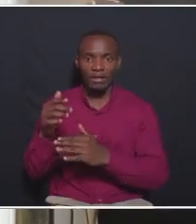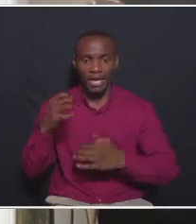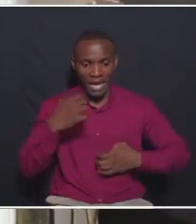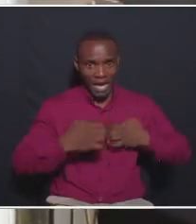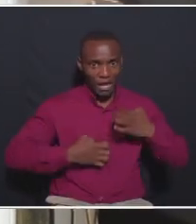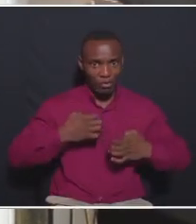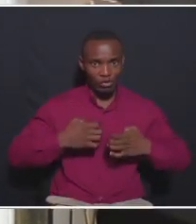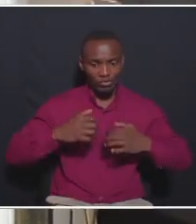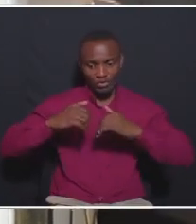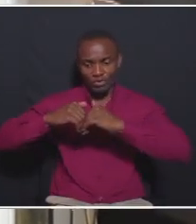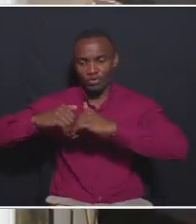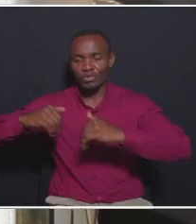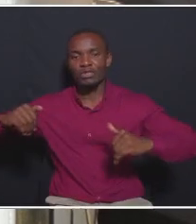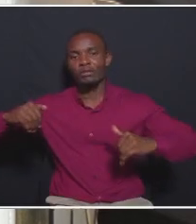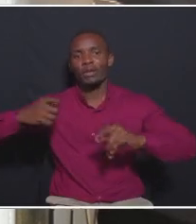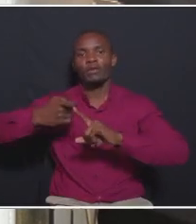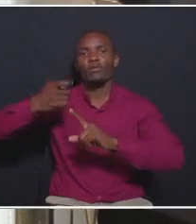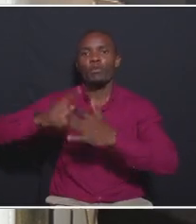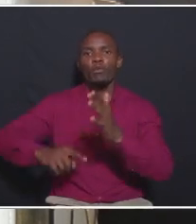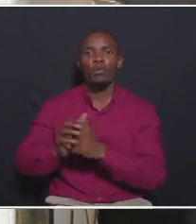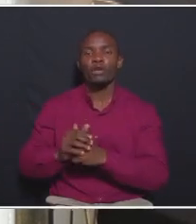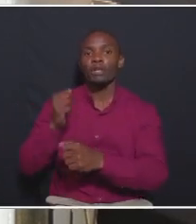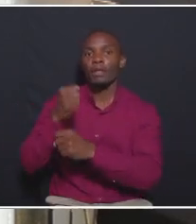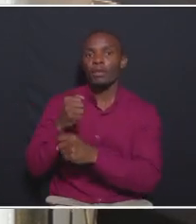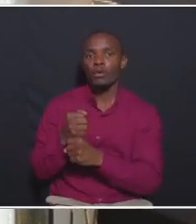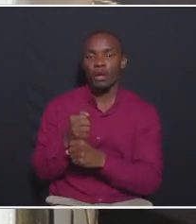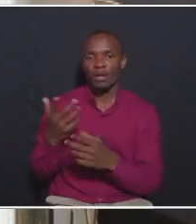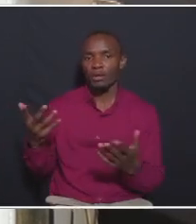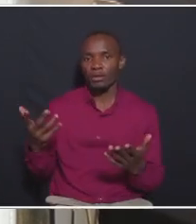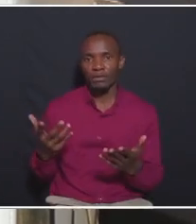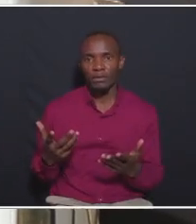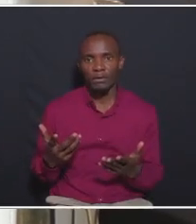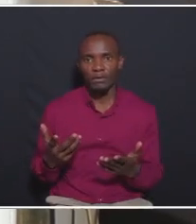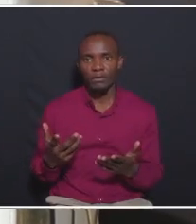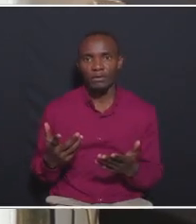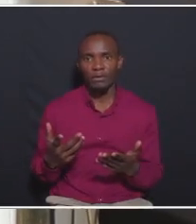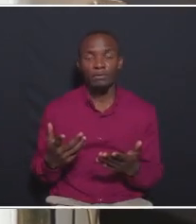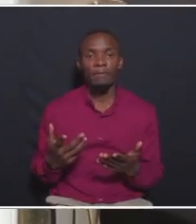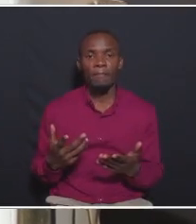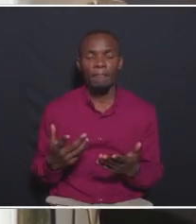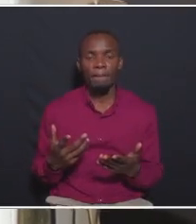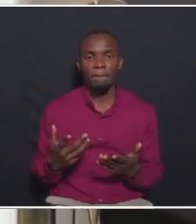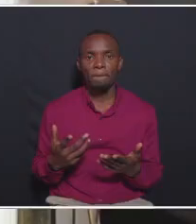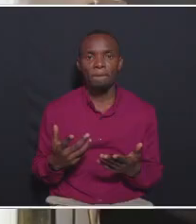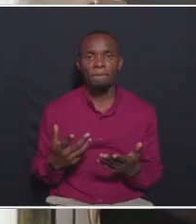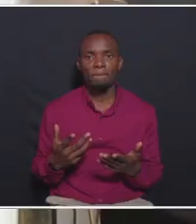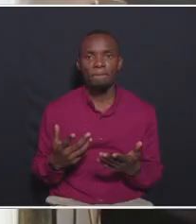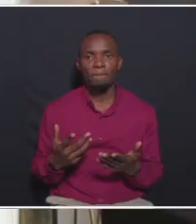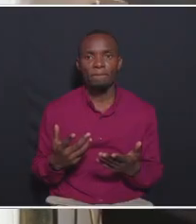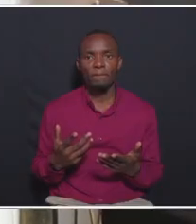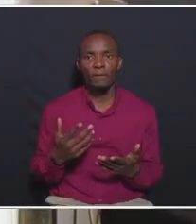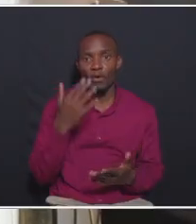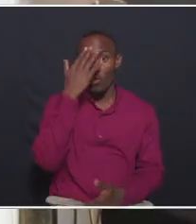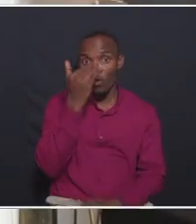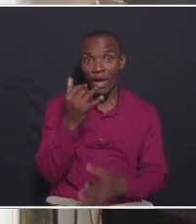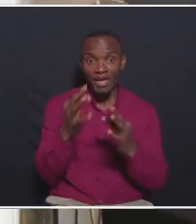of disgust and the psychology of it, and then you know, okay, I'm just telling a story. Because